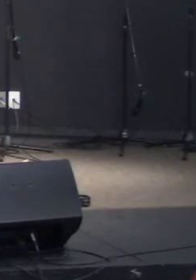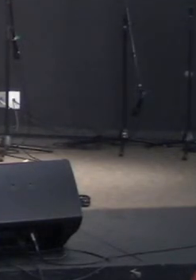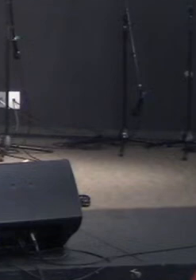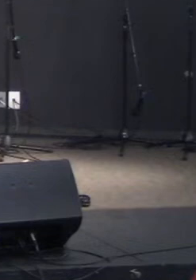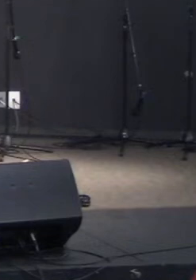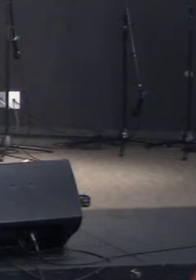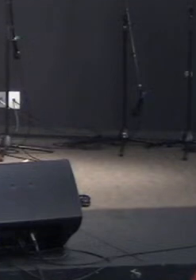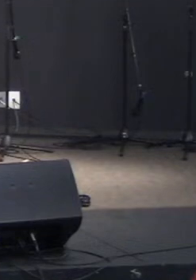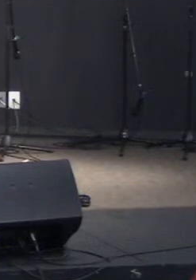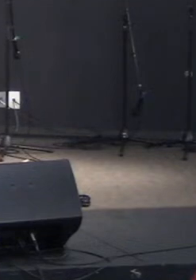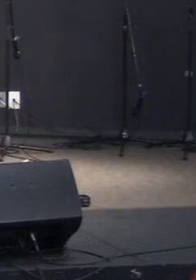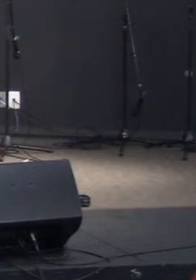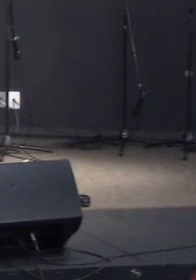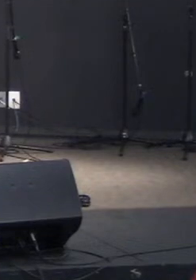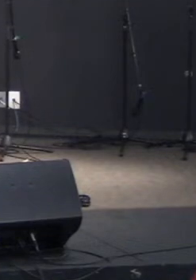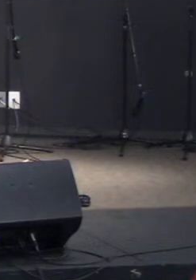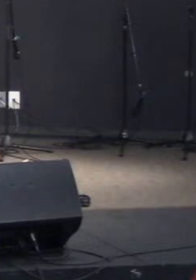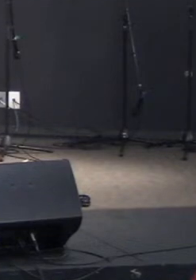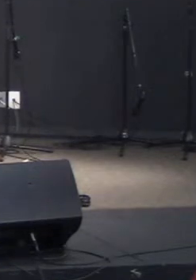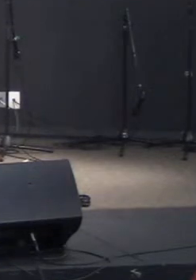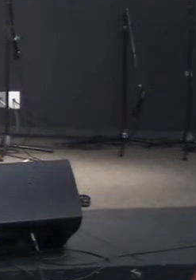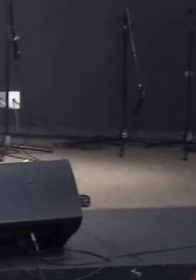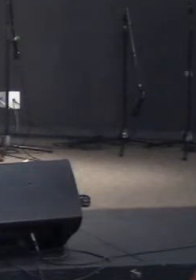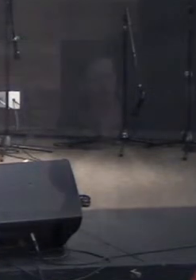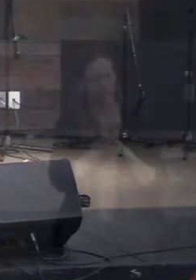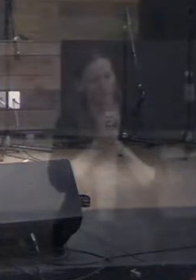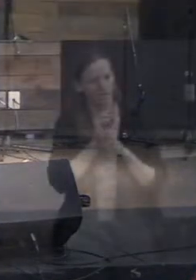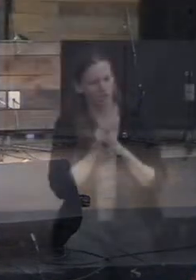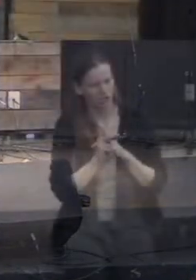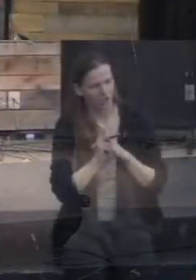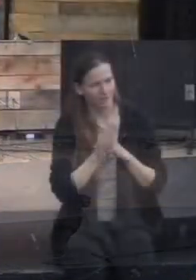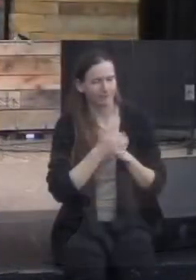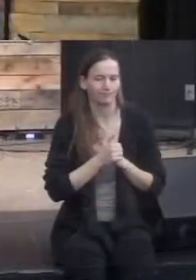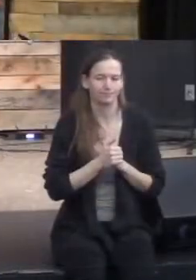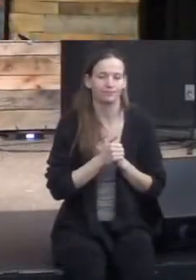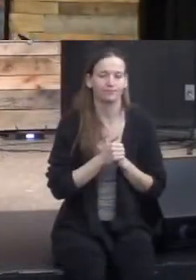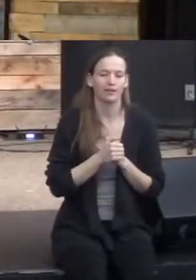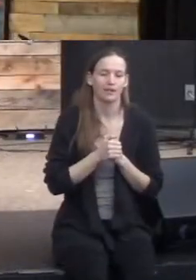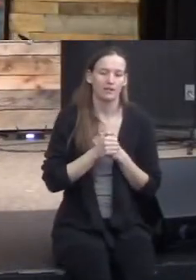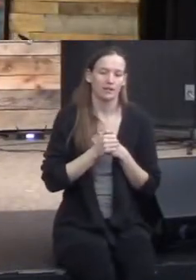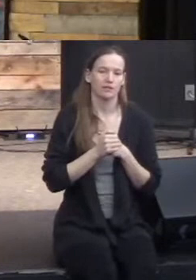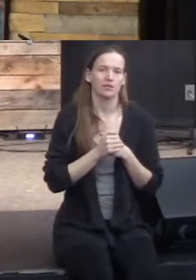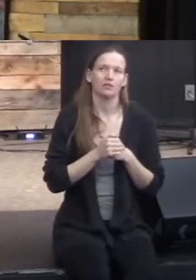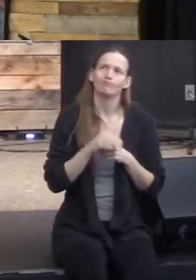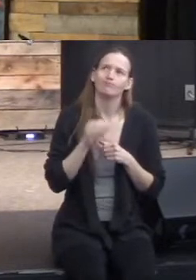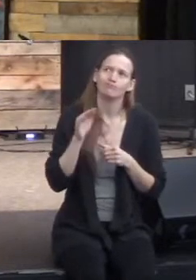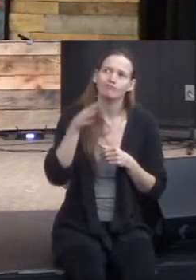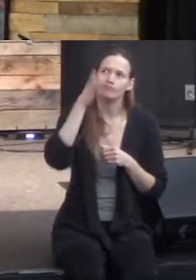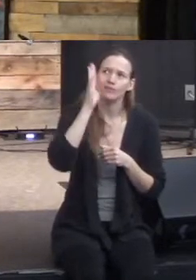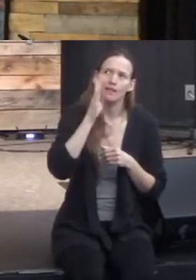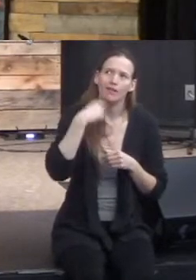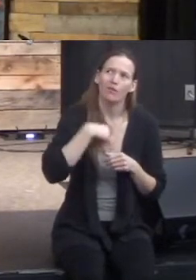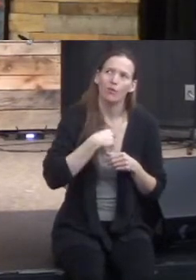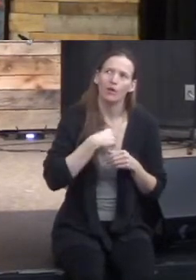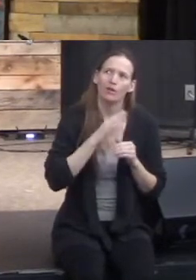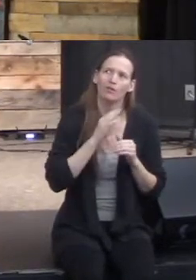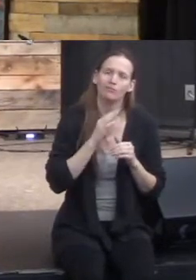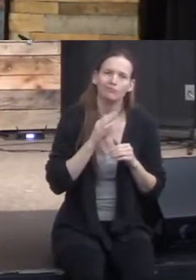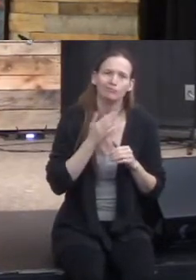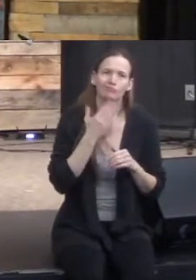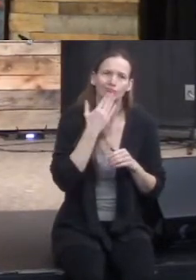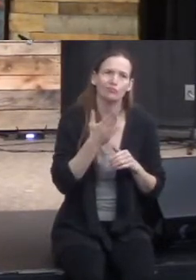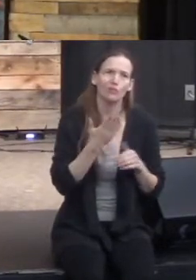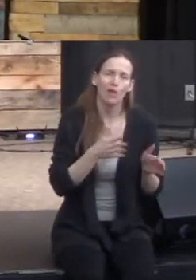you know how God is. You kind of submit to yourself like, hey, God, we are great planners, but you have shown